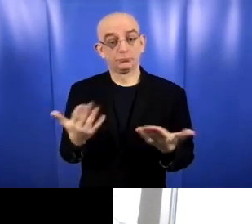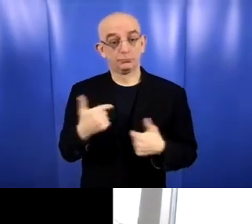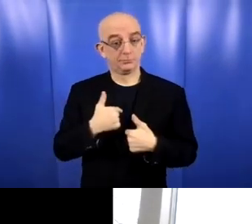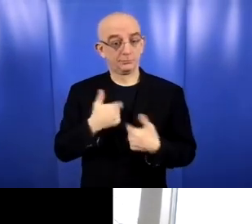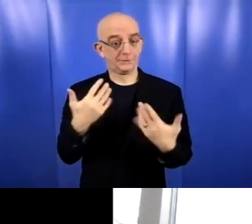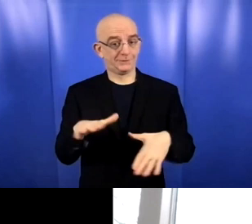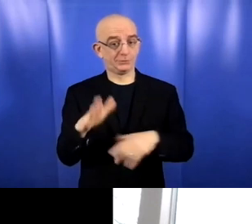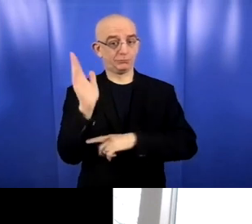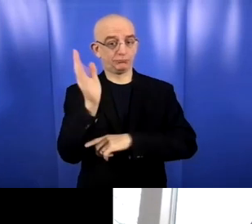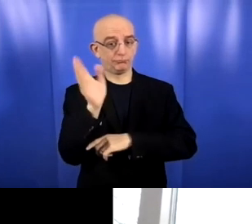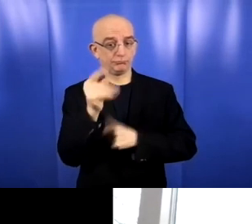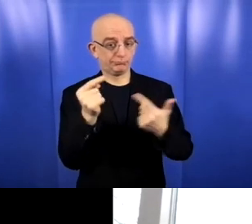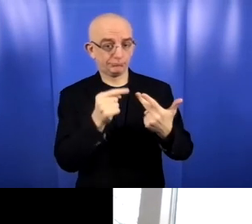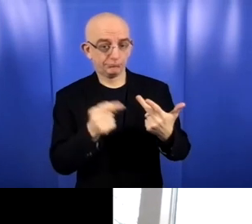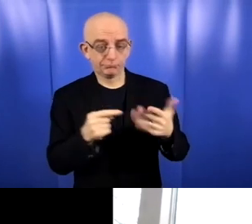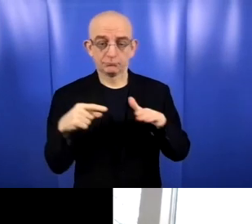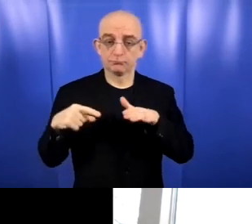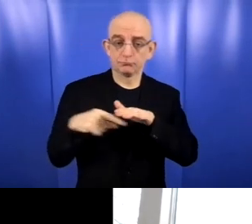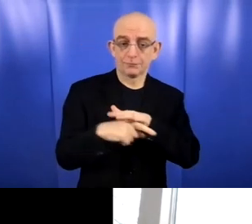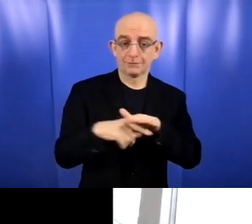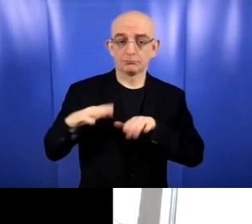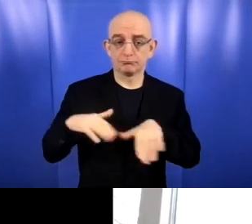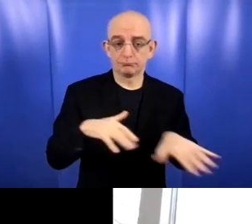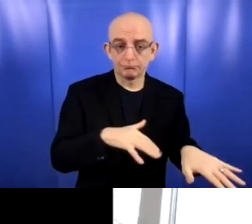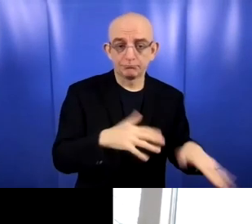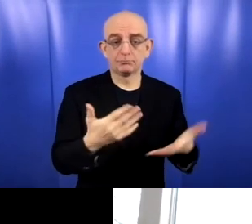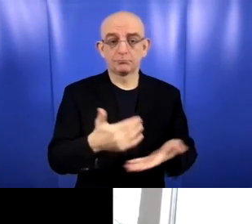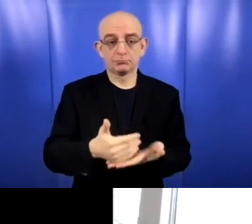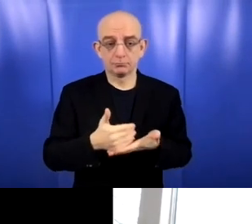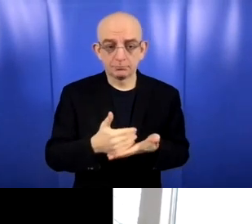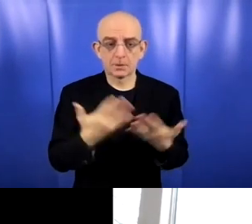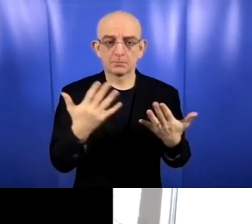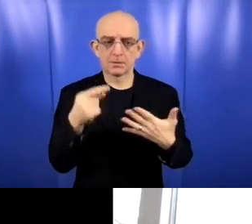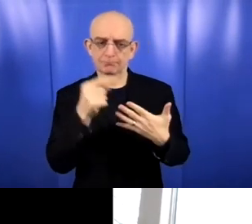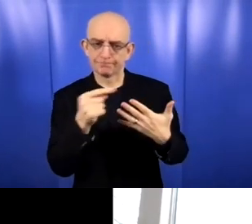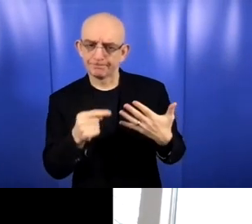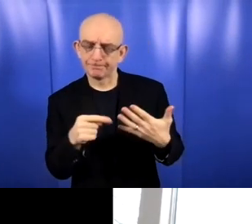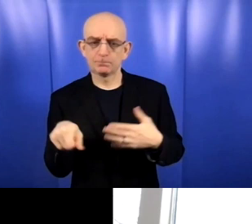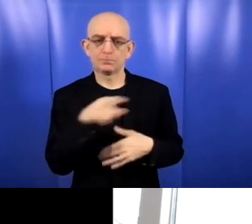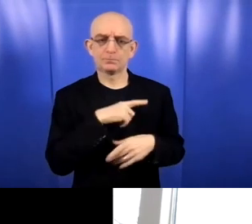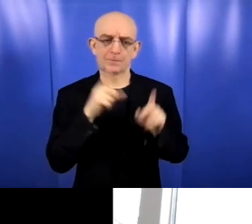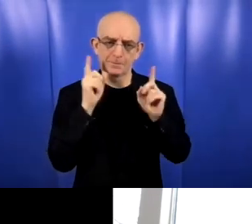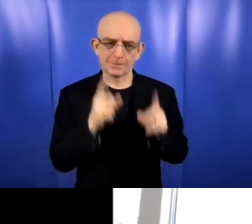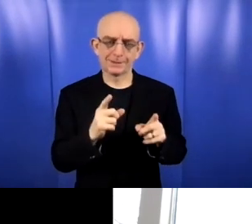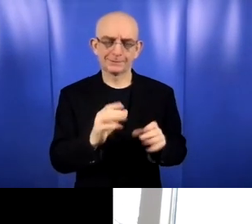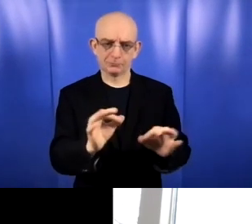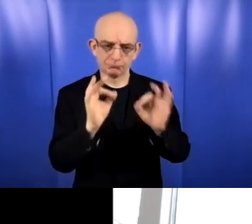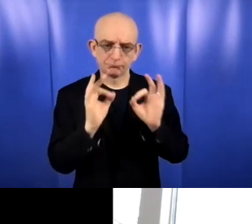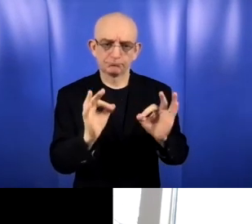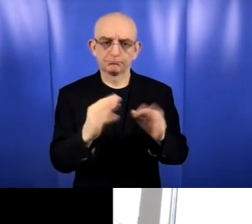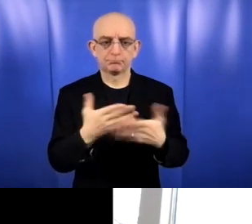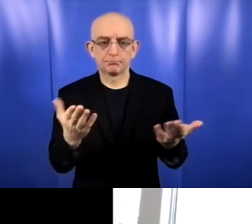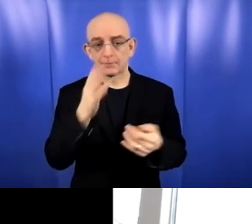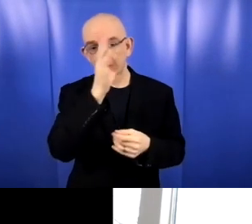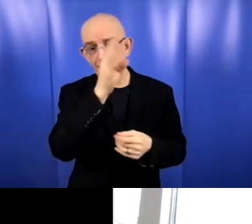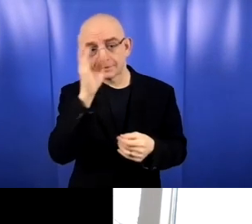that academics have the potential to actually get their voice heard. Academics have to publish, it's part of the